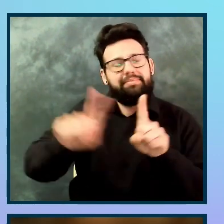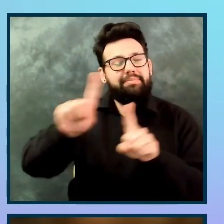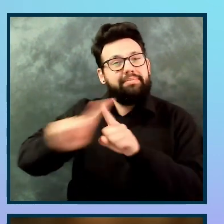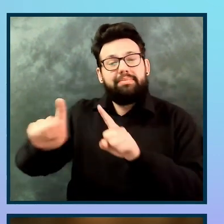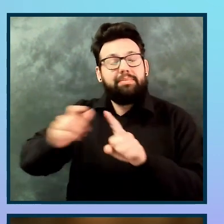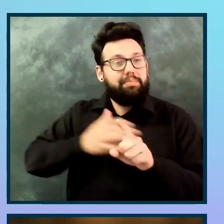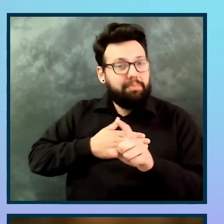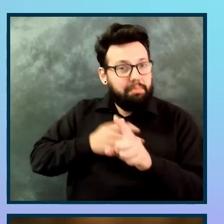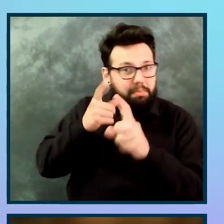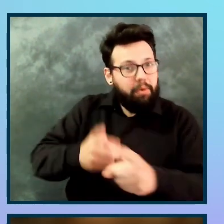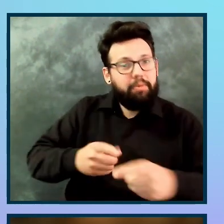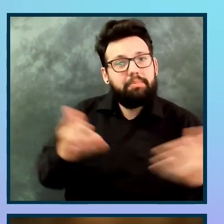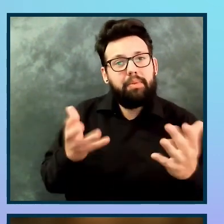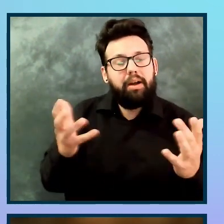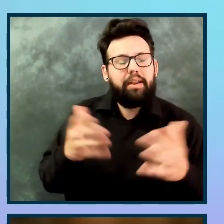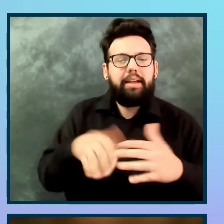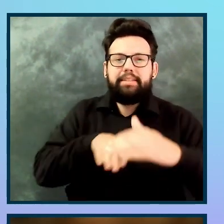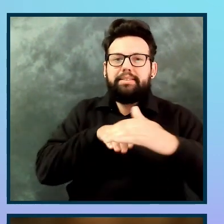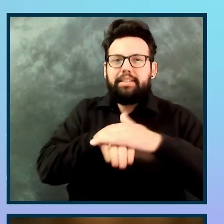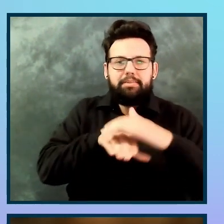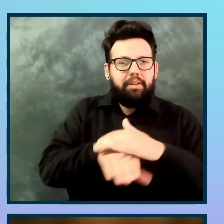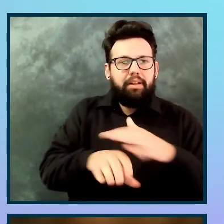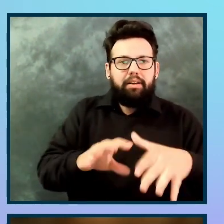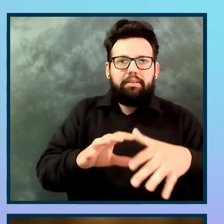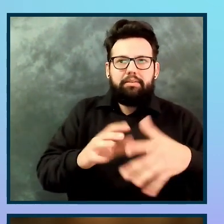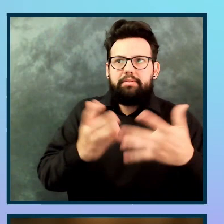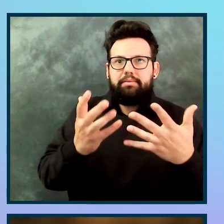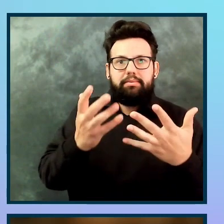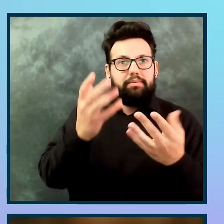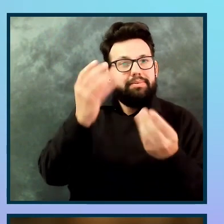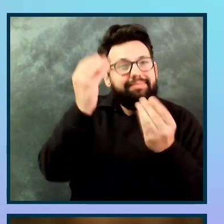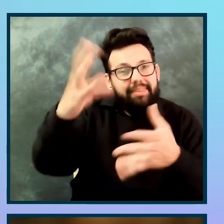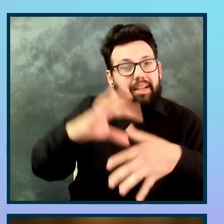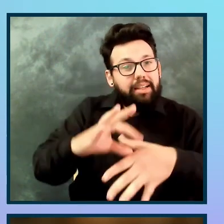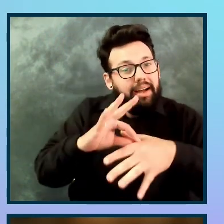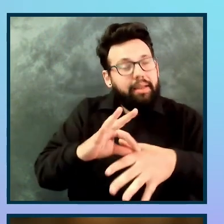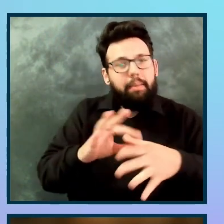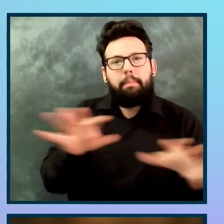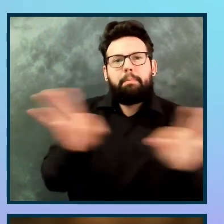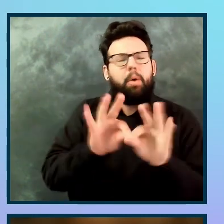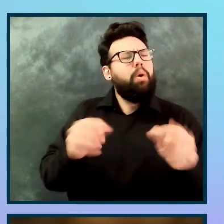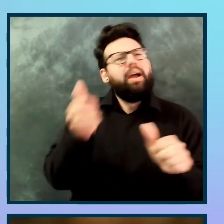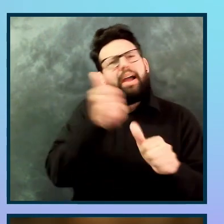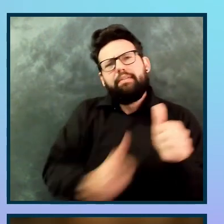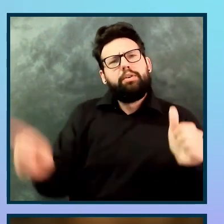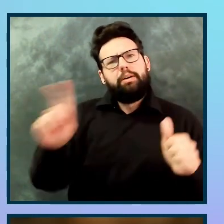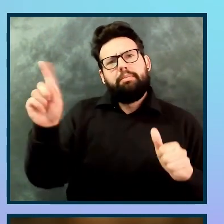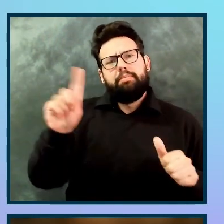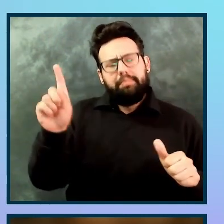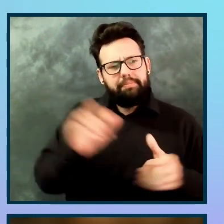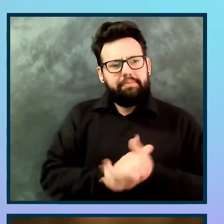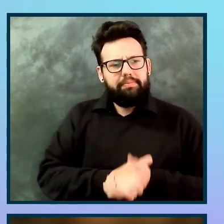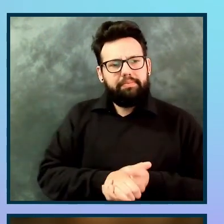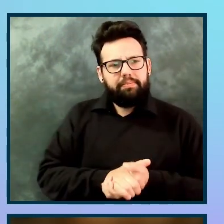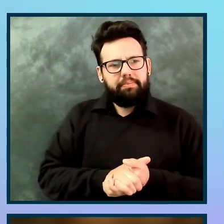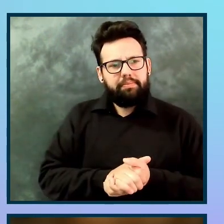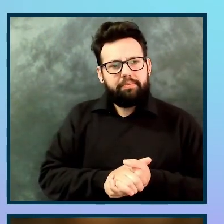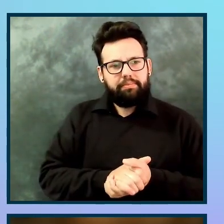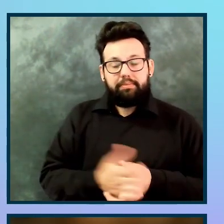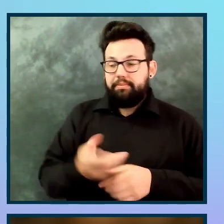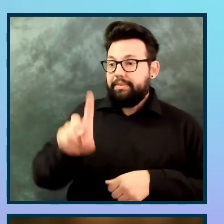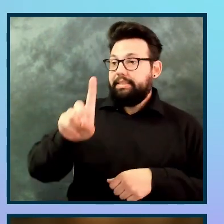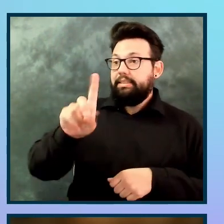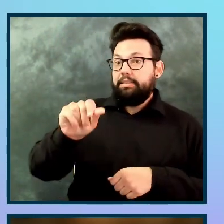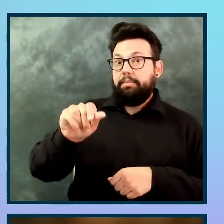creating accessible content is important in every single industry that we can think of. The disability is not the barrier in